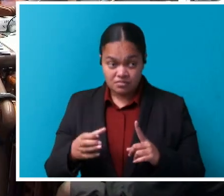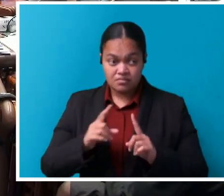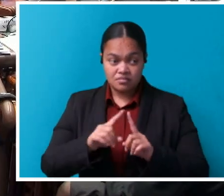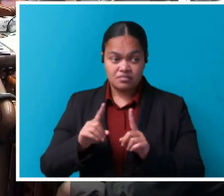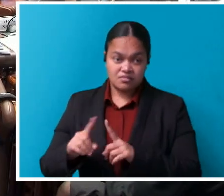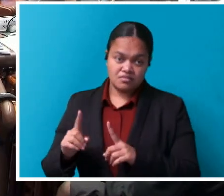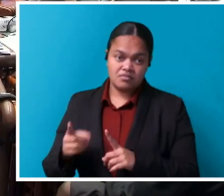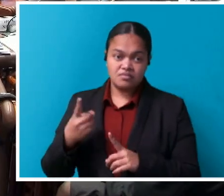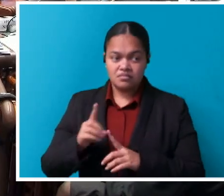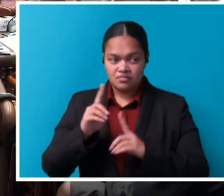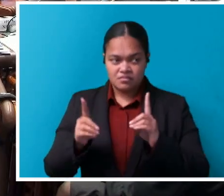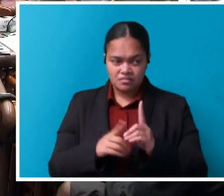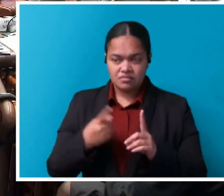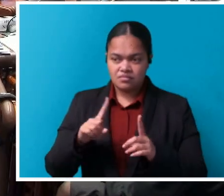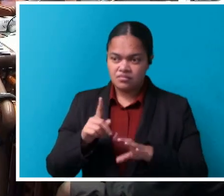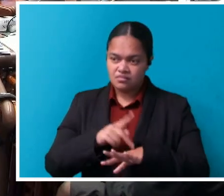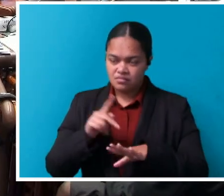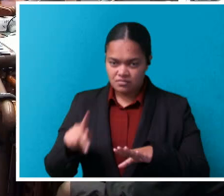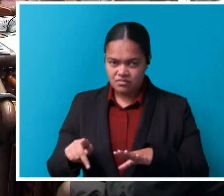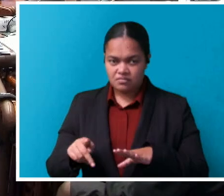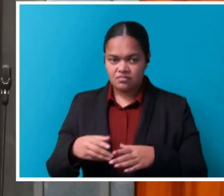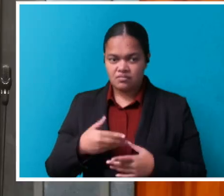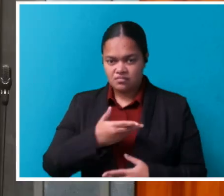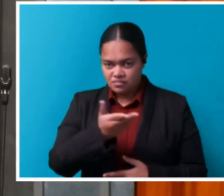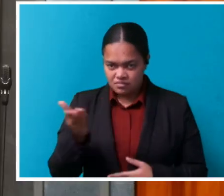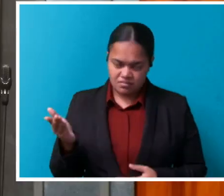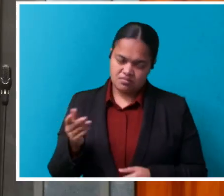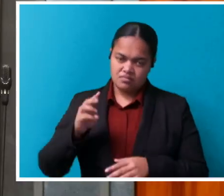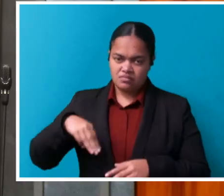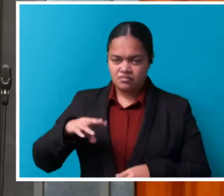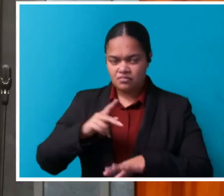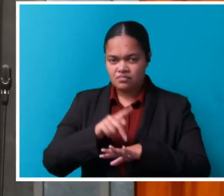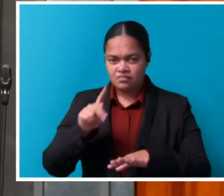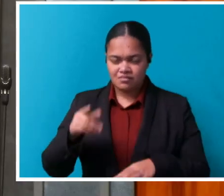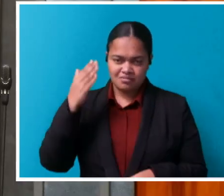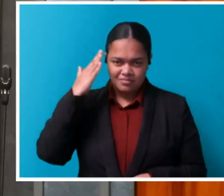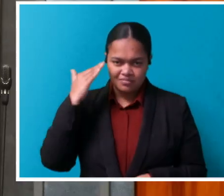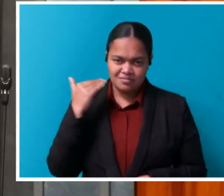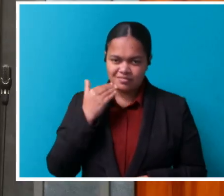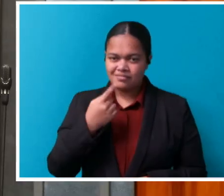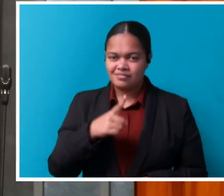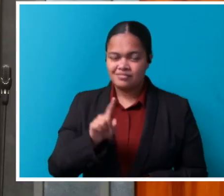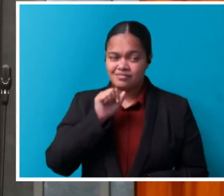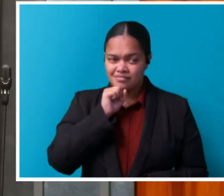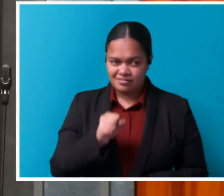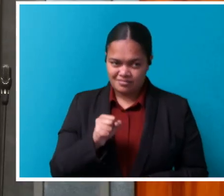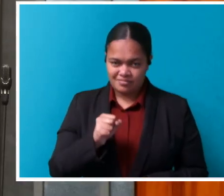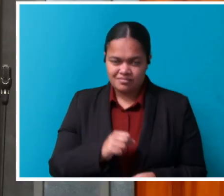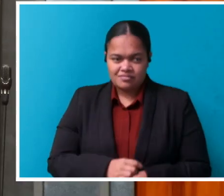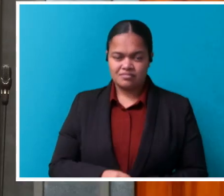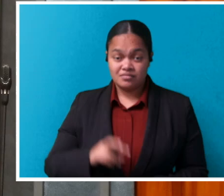Honorable Leader of the Opposition and fellow Members of Parliament, ladies and gentlemen. Mr. Speaker, sir.